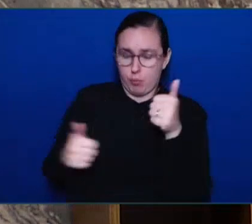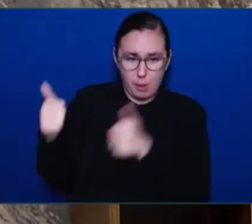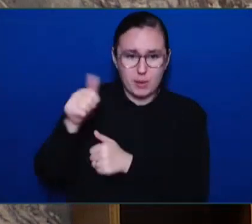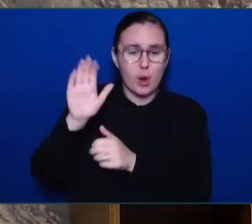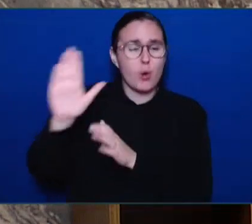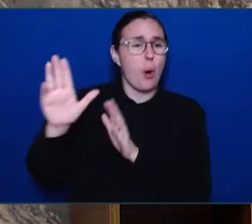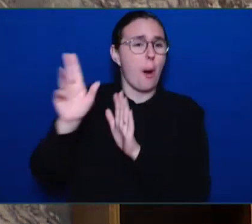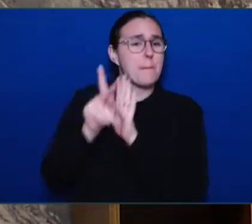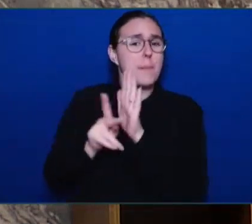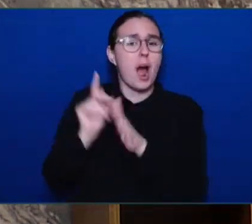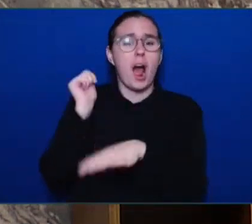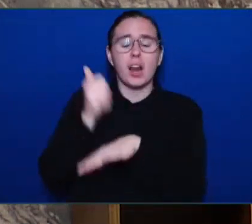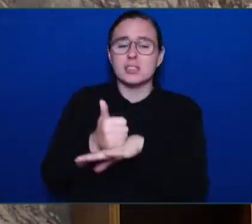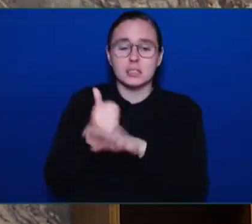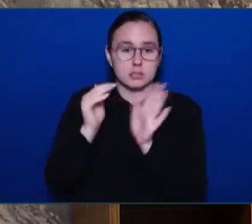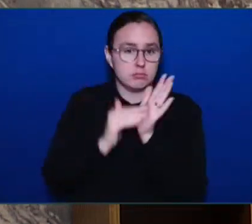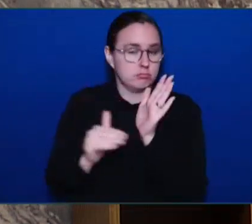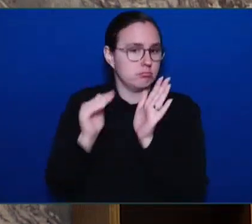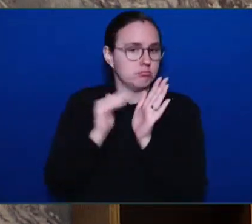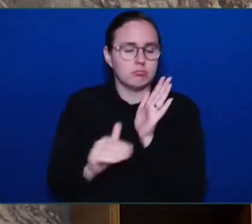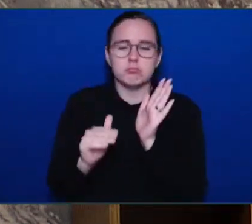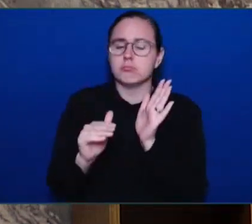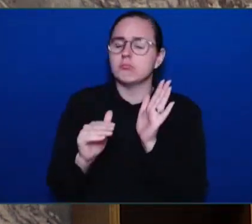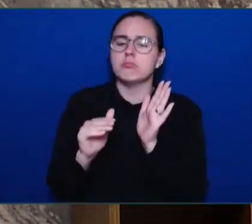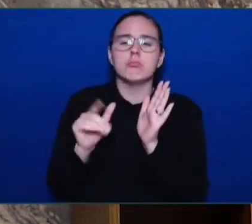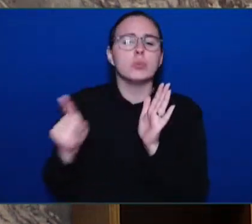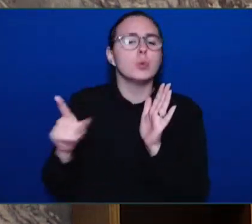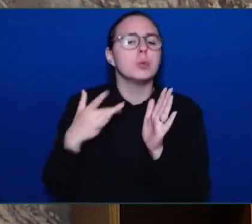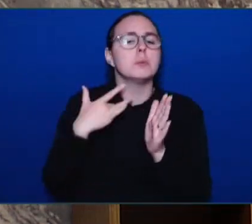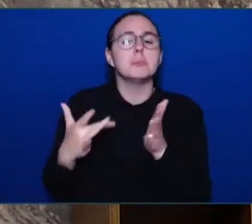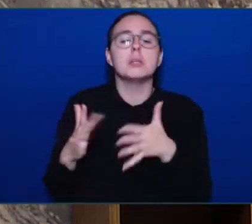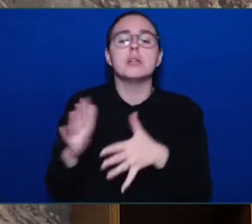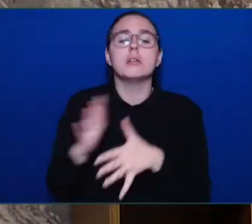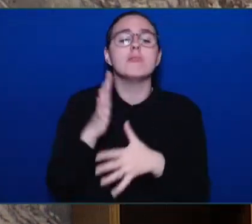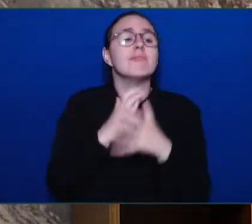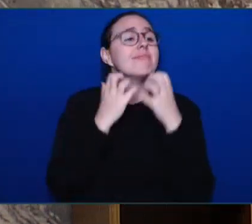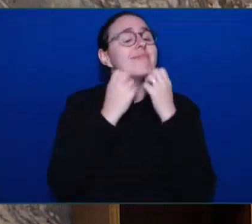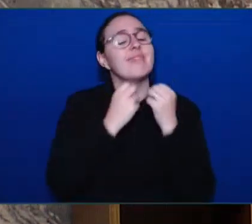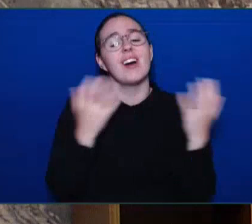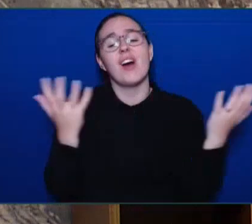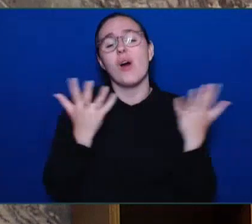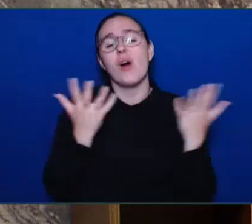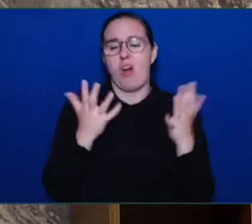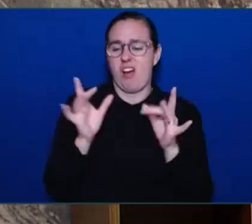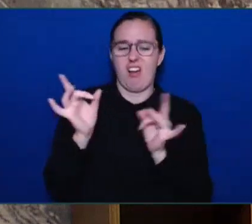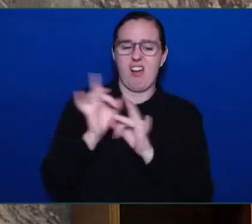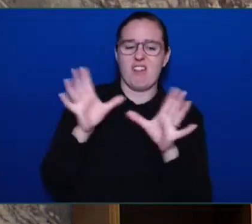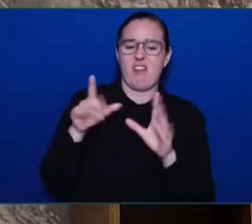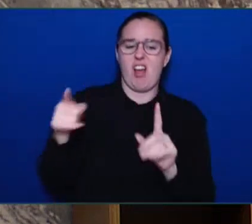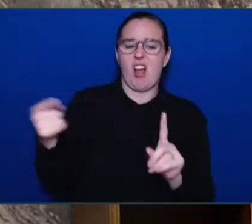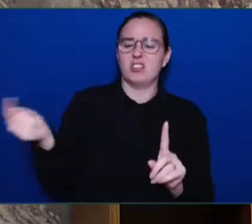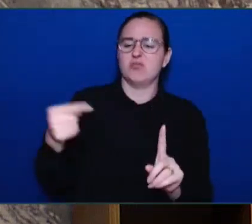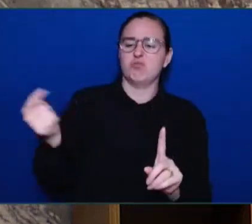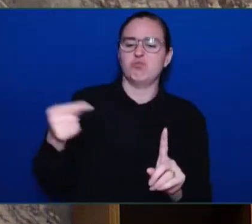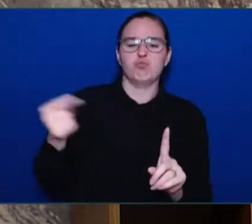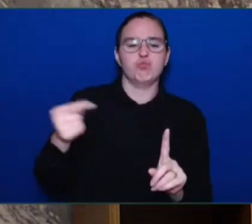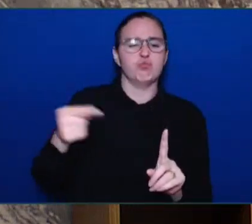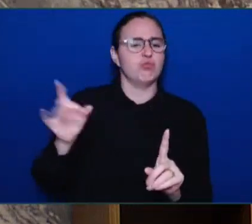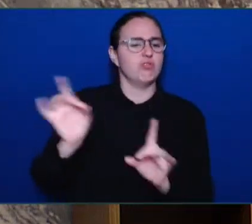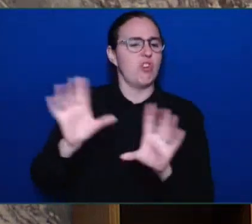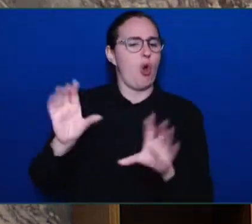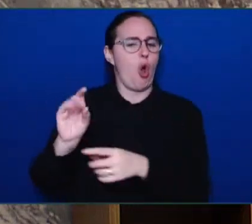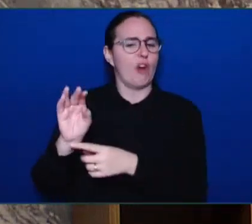reoffend over the rights of British Columbians to be safe in their communities. And in addition to the public safety issue, this has meant small businesses are caught in the